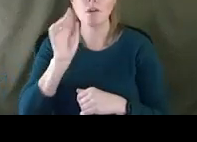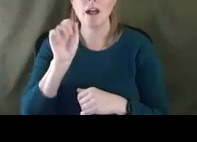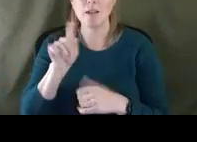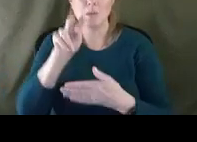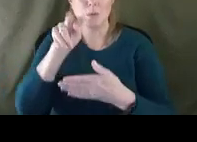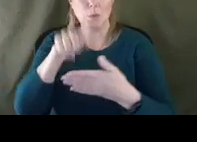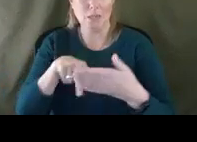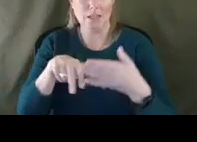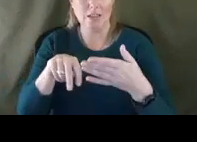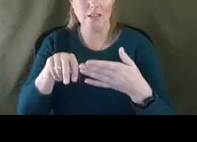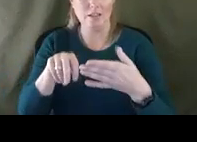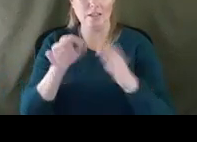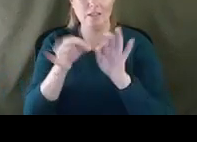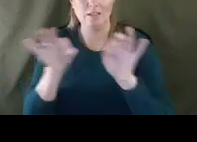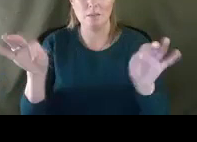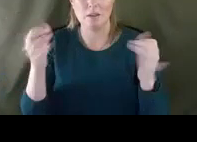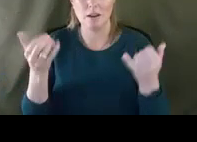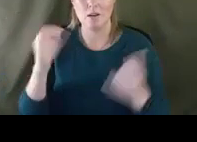that objective statement now.